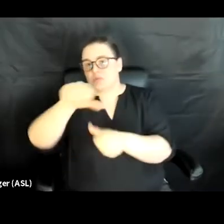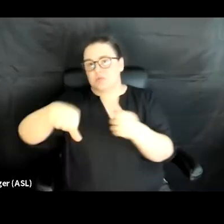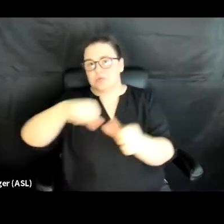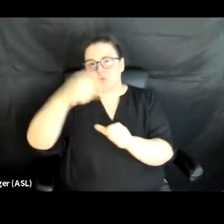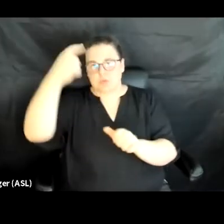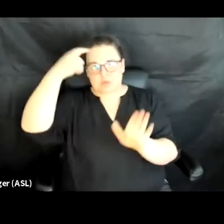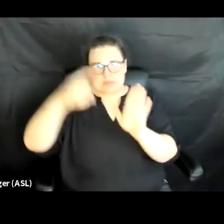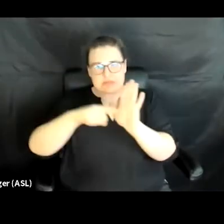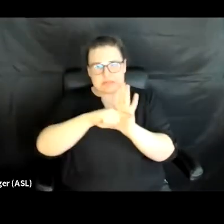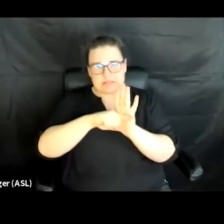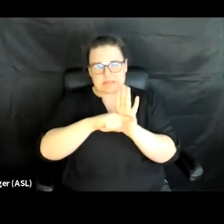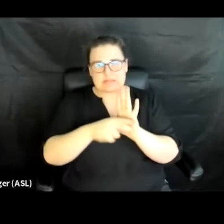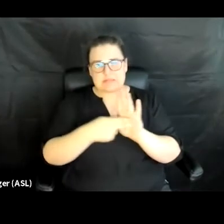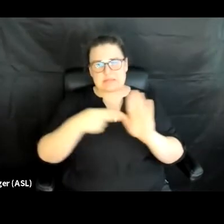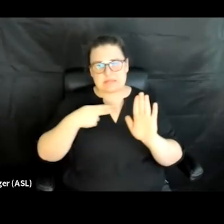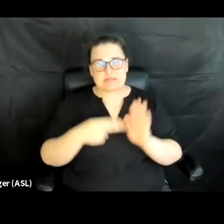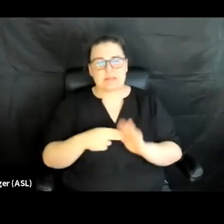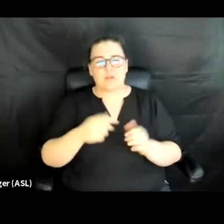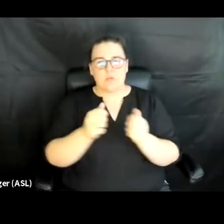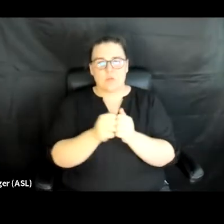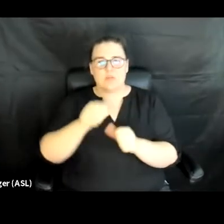receiving services. Next slide.